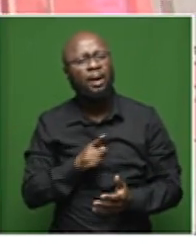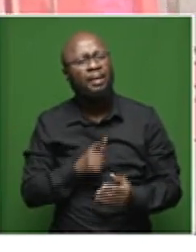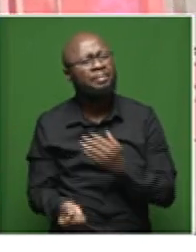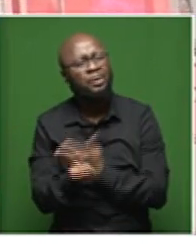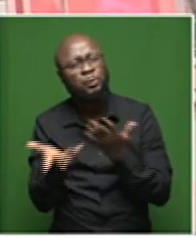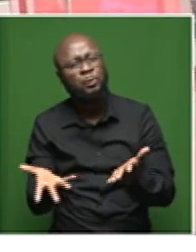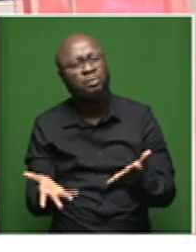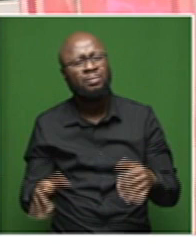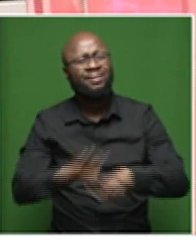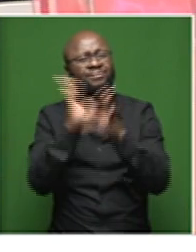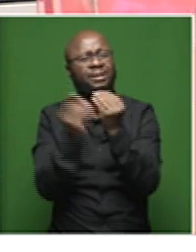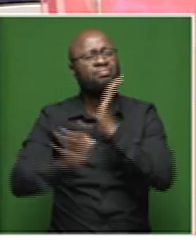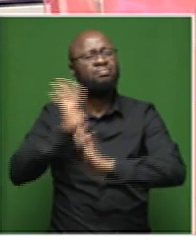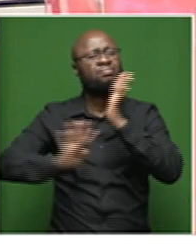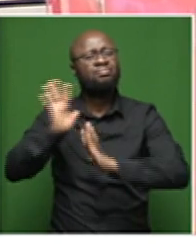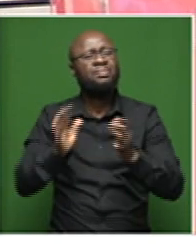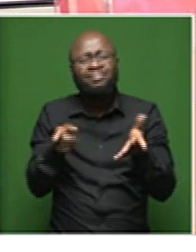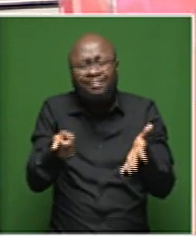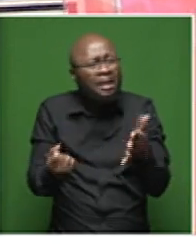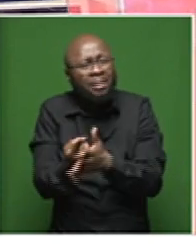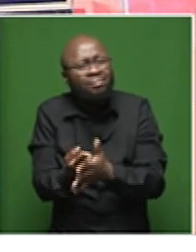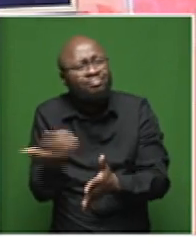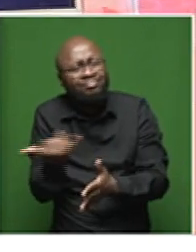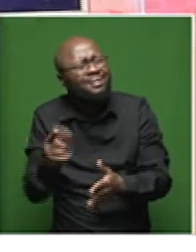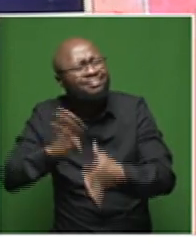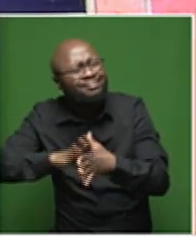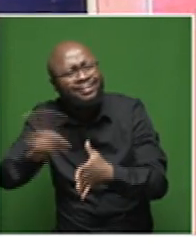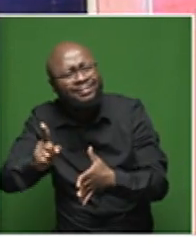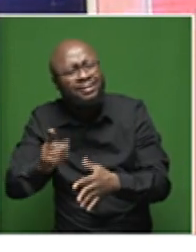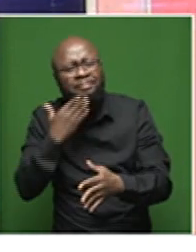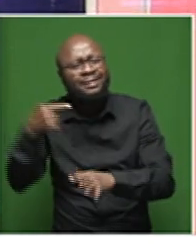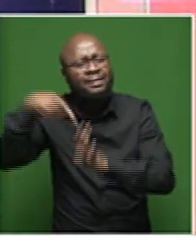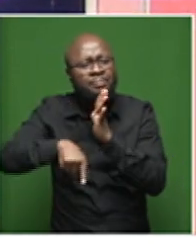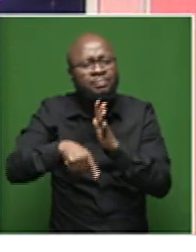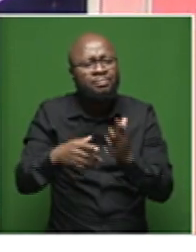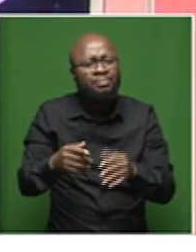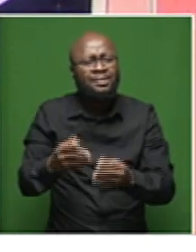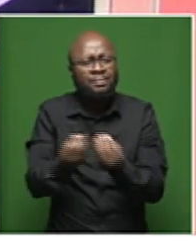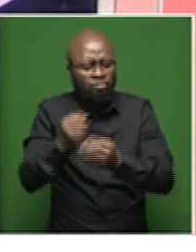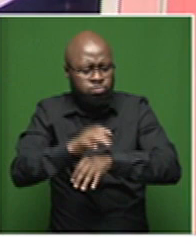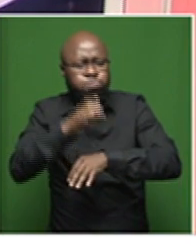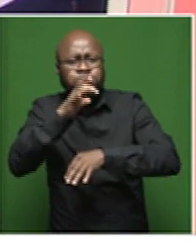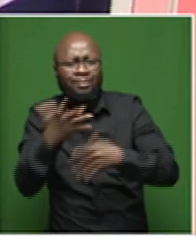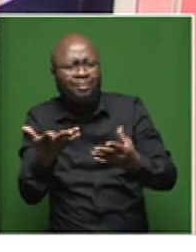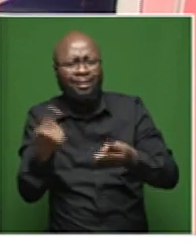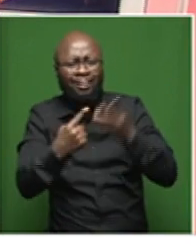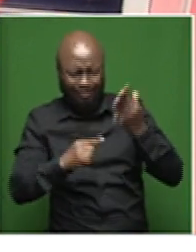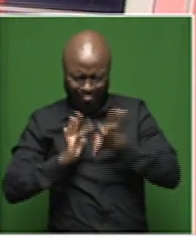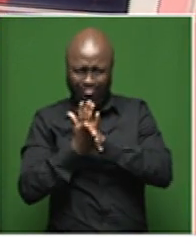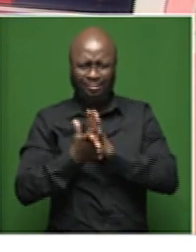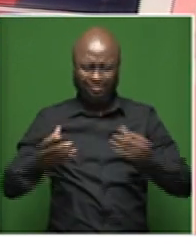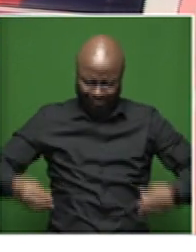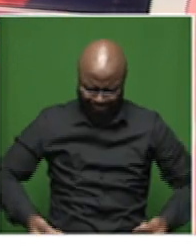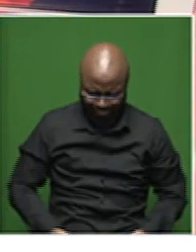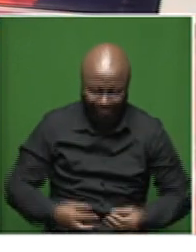think you've explained, you know, how we get there in terms of, you know, the vessels, they start to thicken, they start to block up, they cause damage, and you may have complications. And